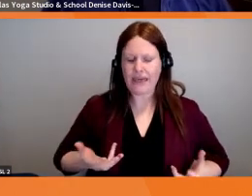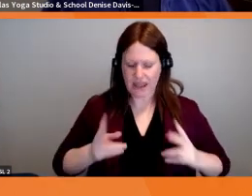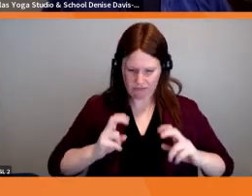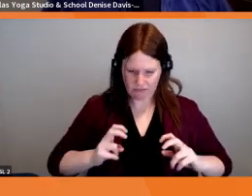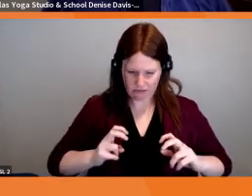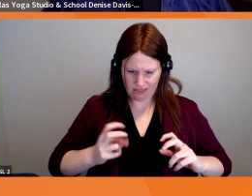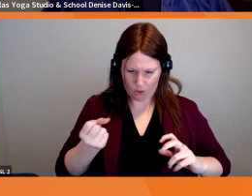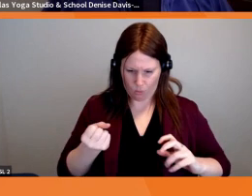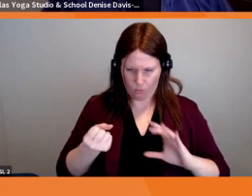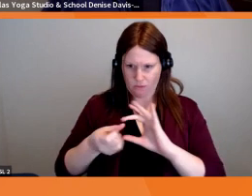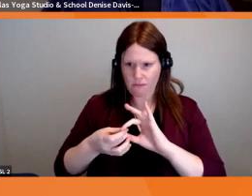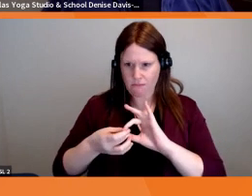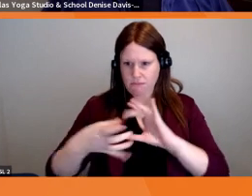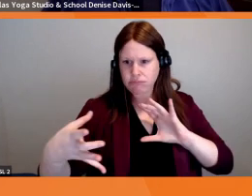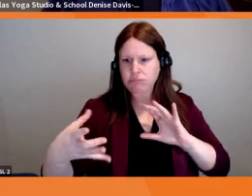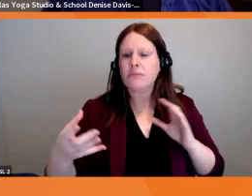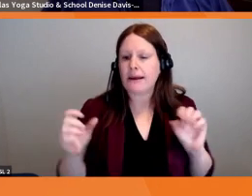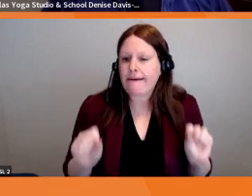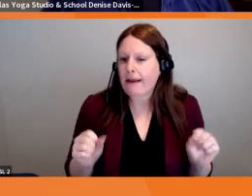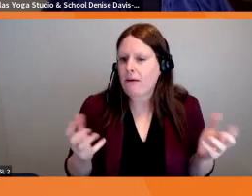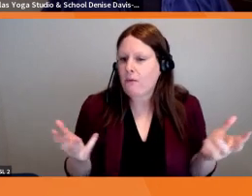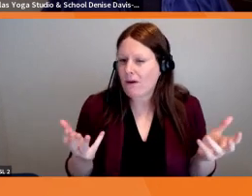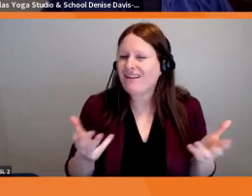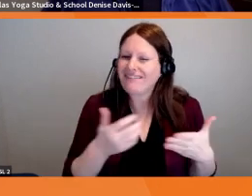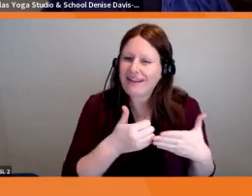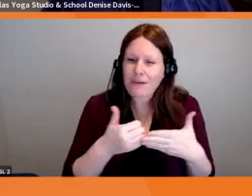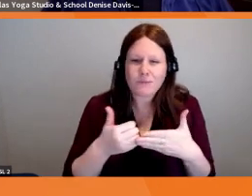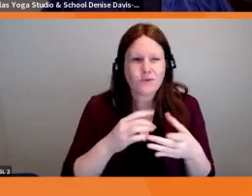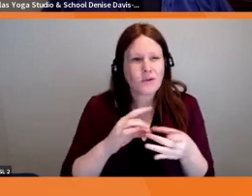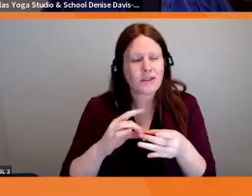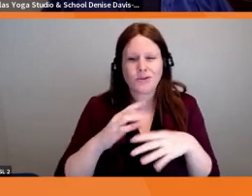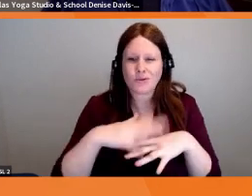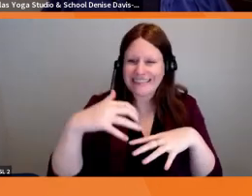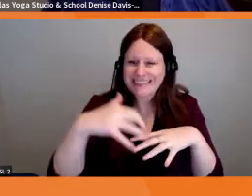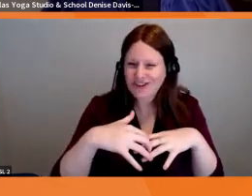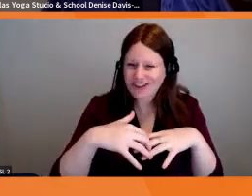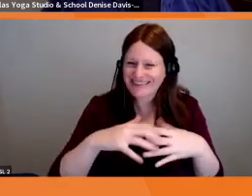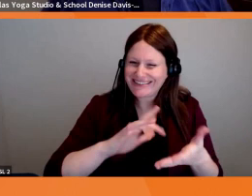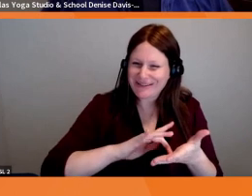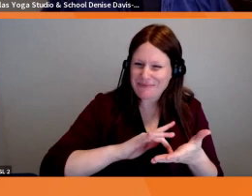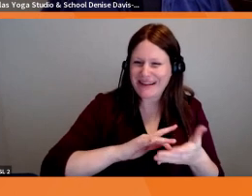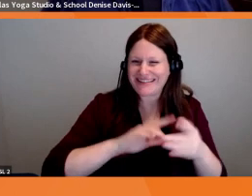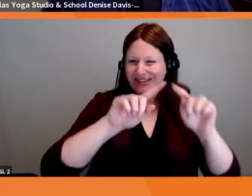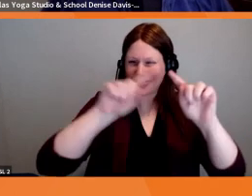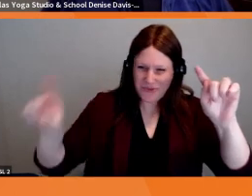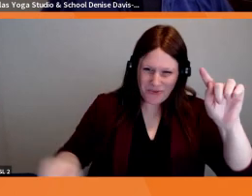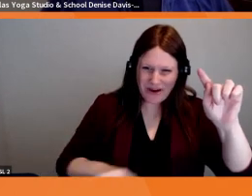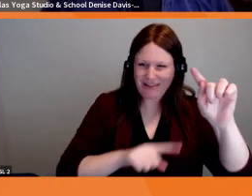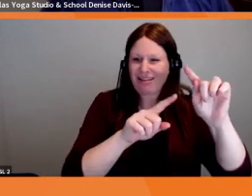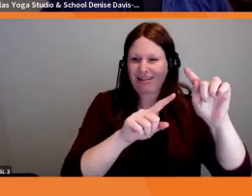indigenous medicine wheel practice of sensing, feeling, and noticing.